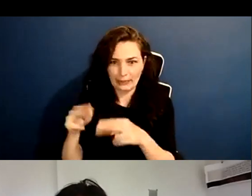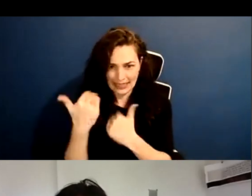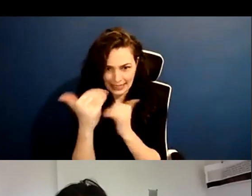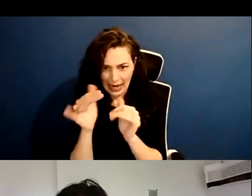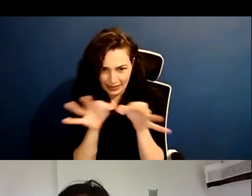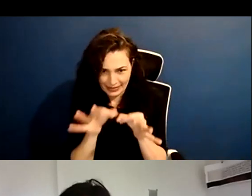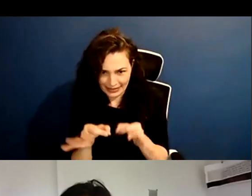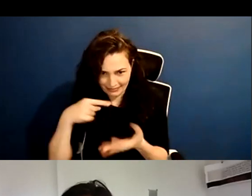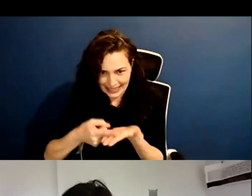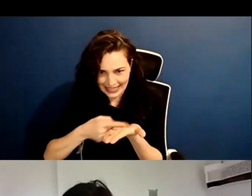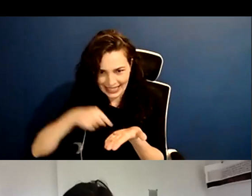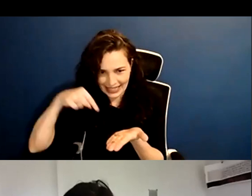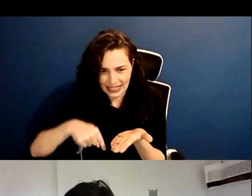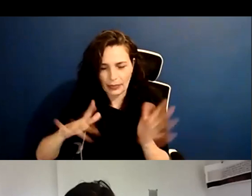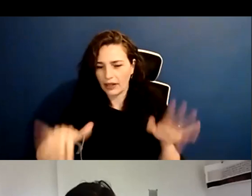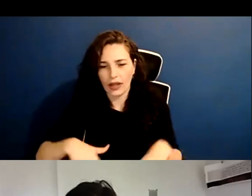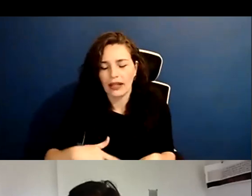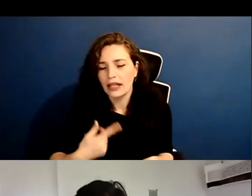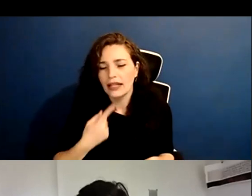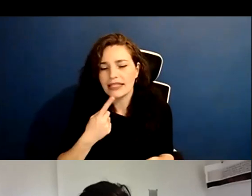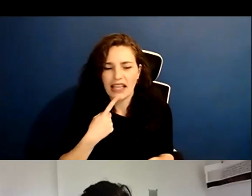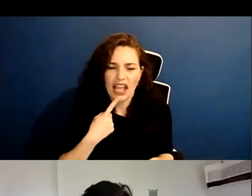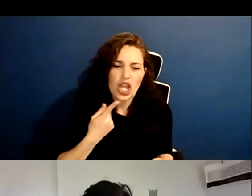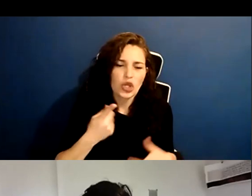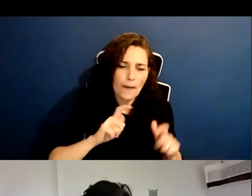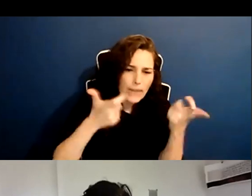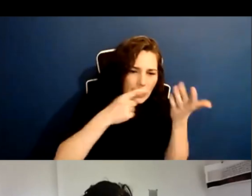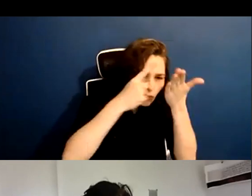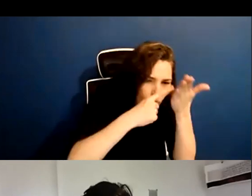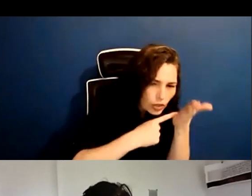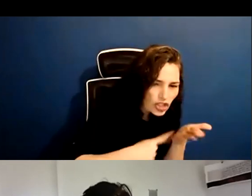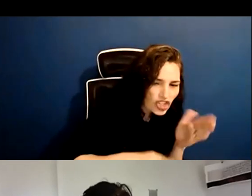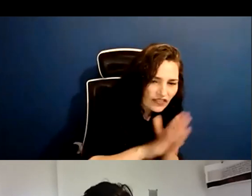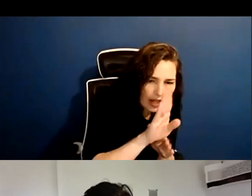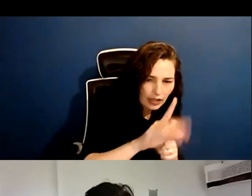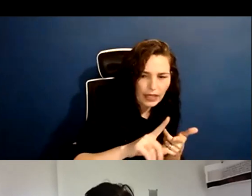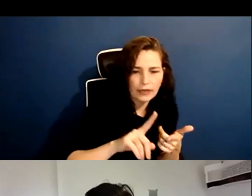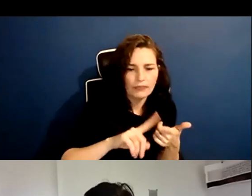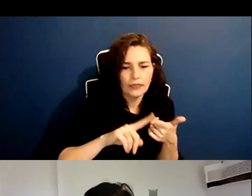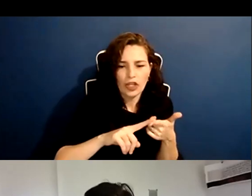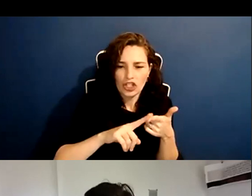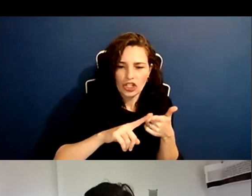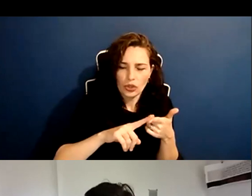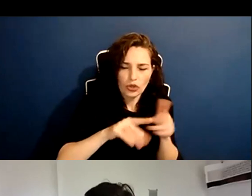development stage. You've shot the first interview. There's a story, very key. What is the story? We all see the story. So